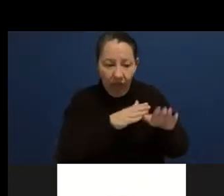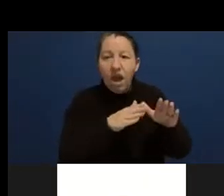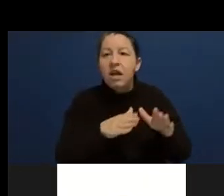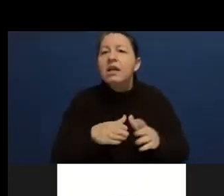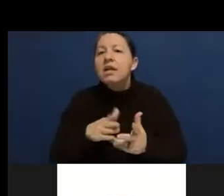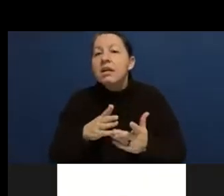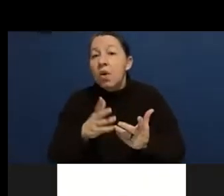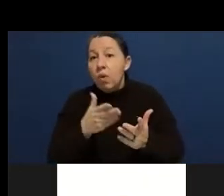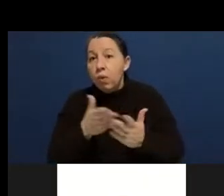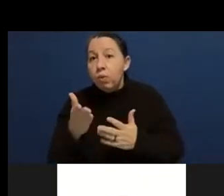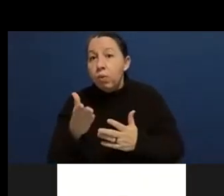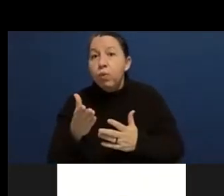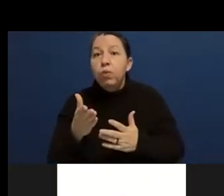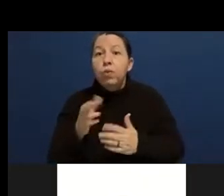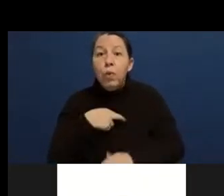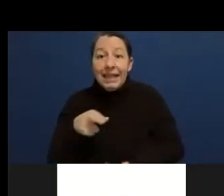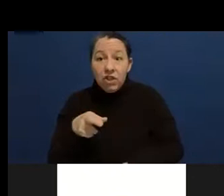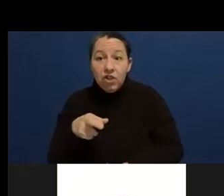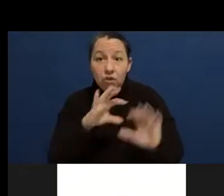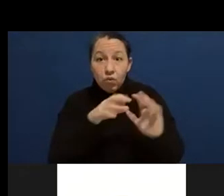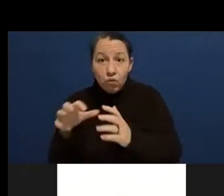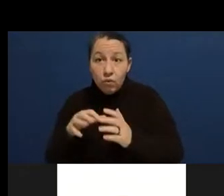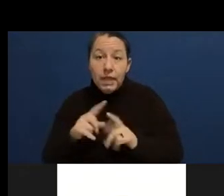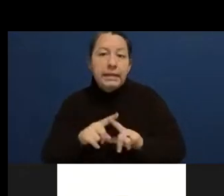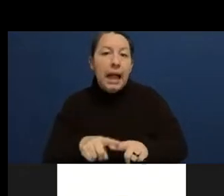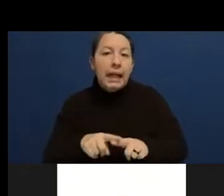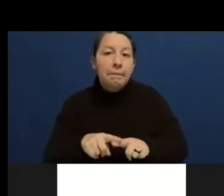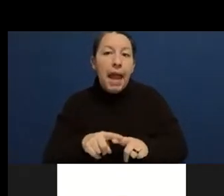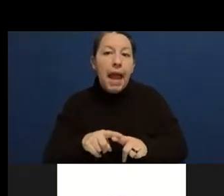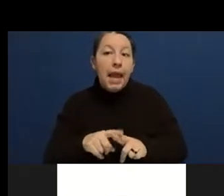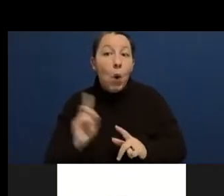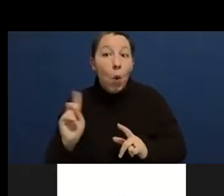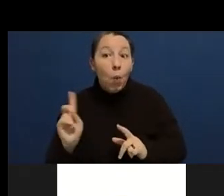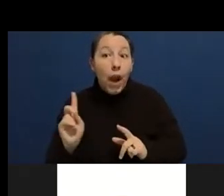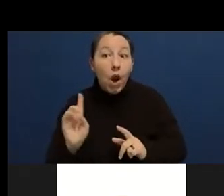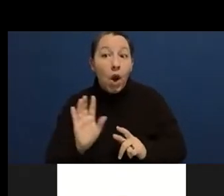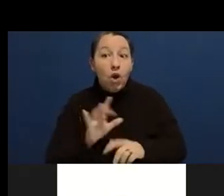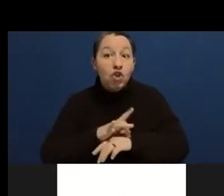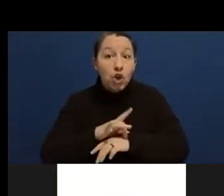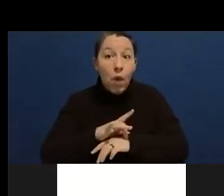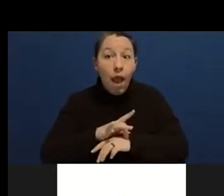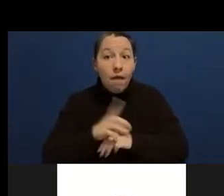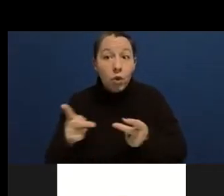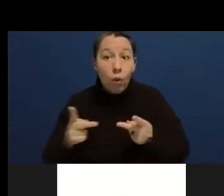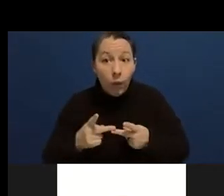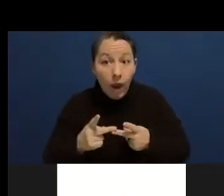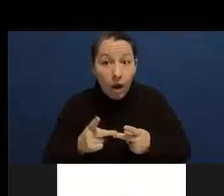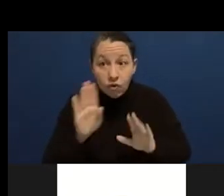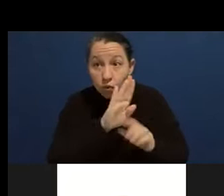by religious groups, and depending upon where you were was